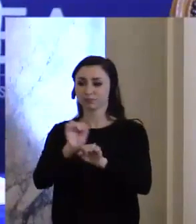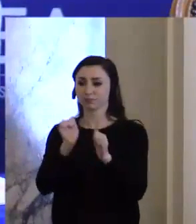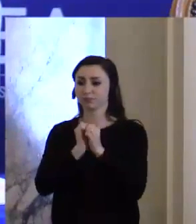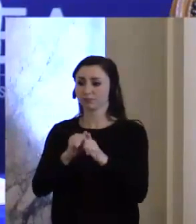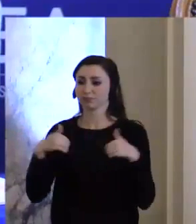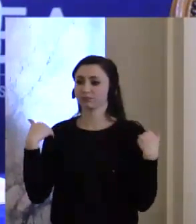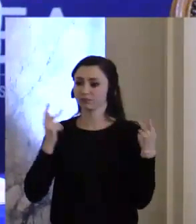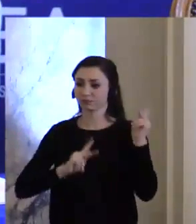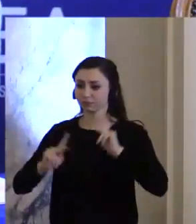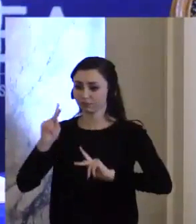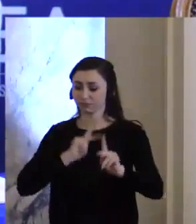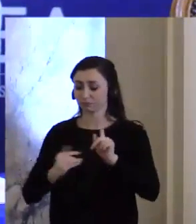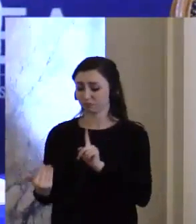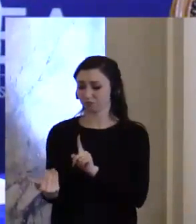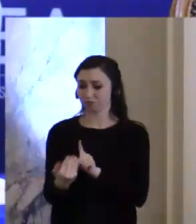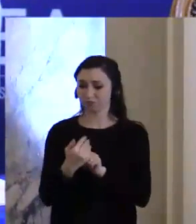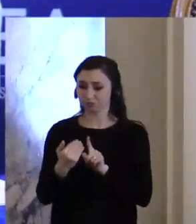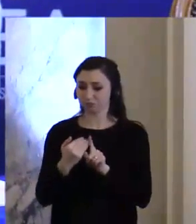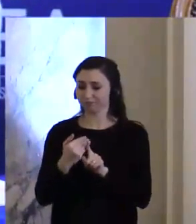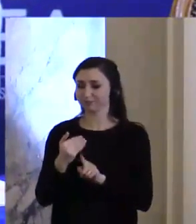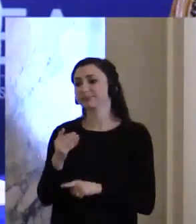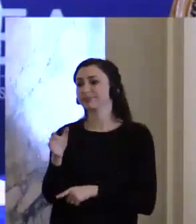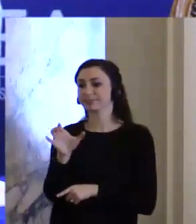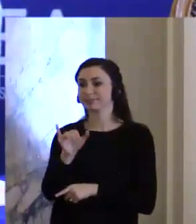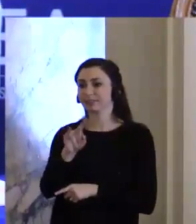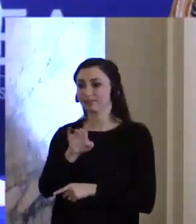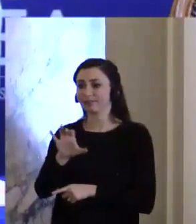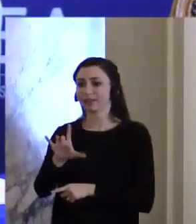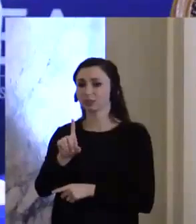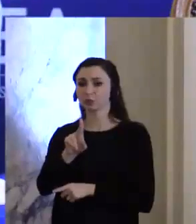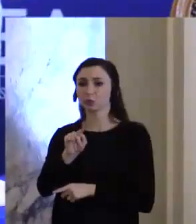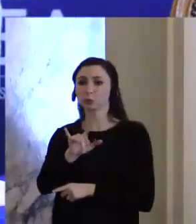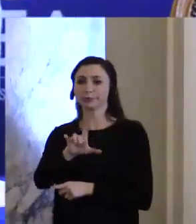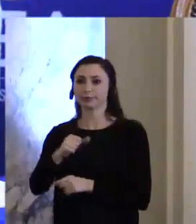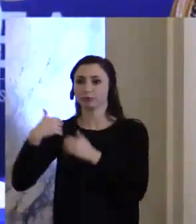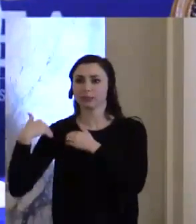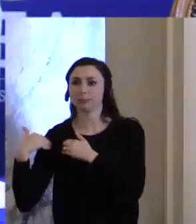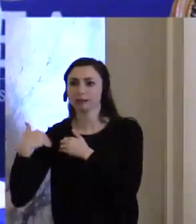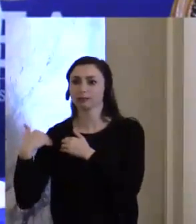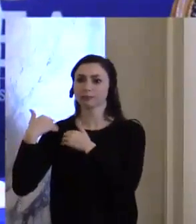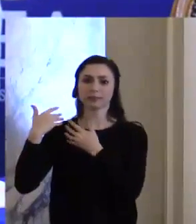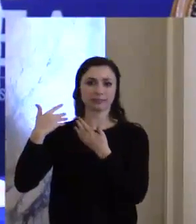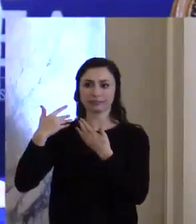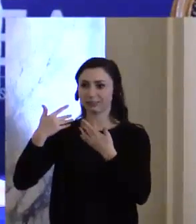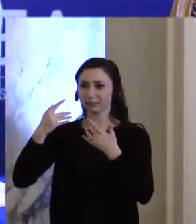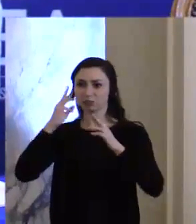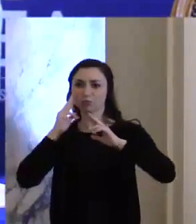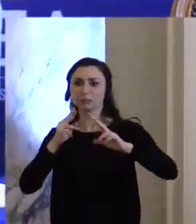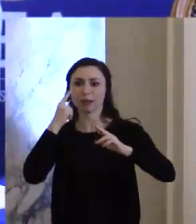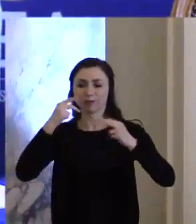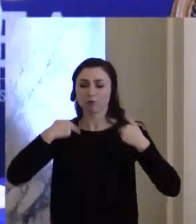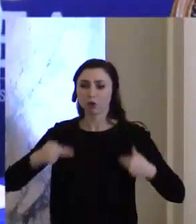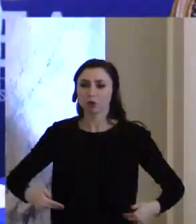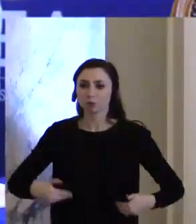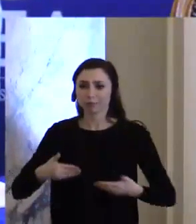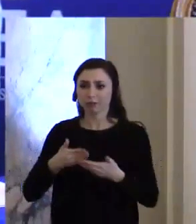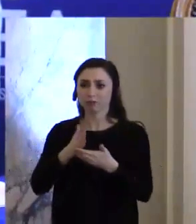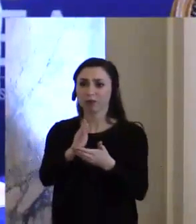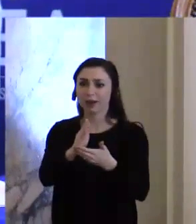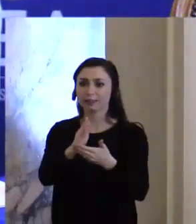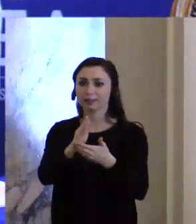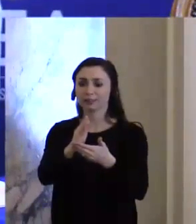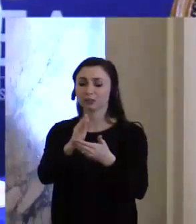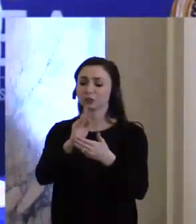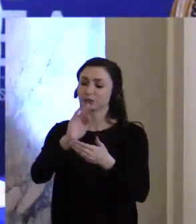of civic duties, which, along with respect for human rights, are essential for ensuring stable